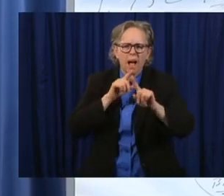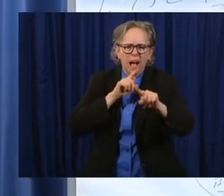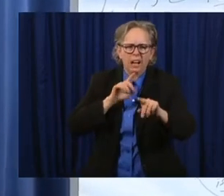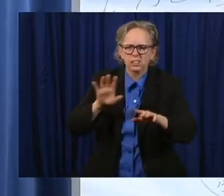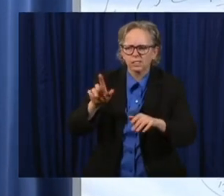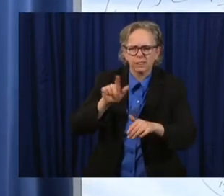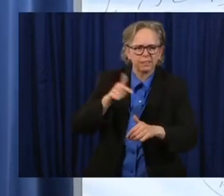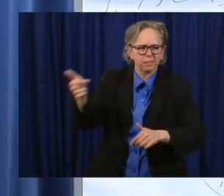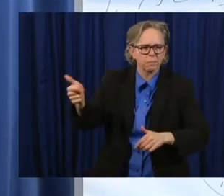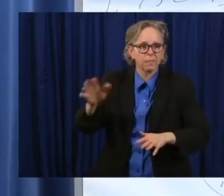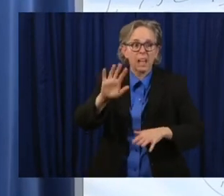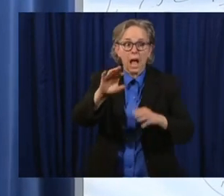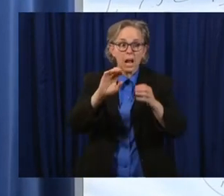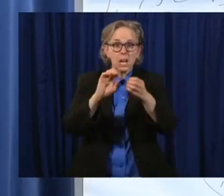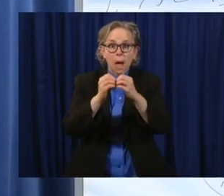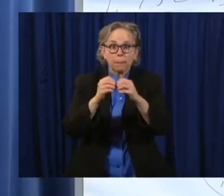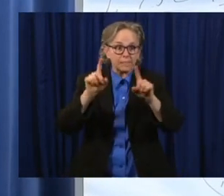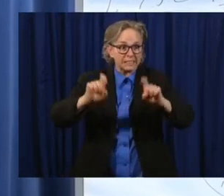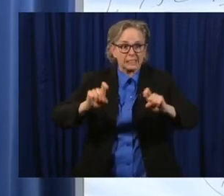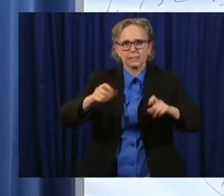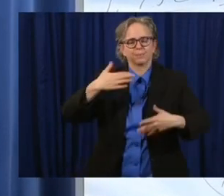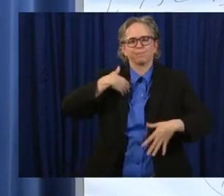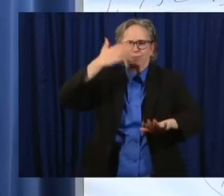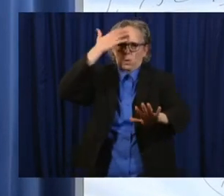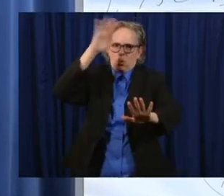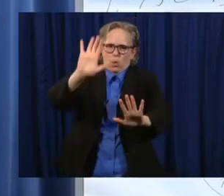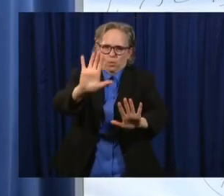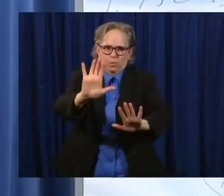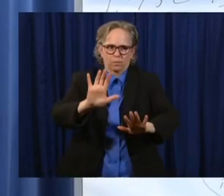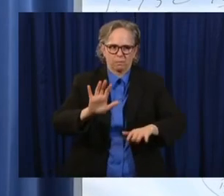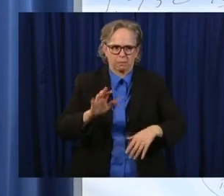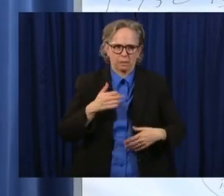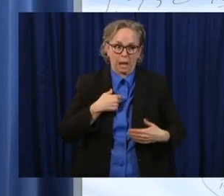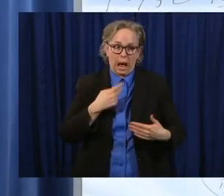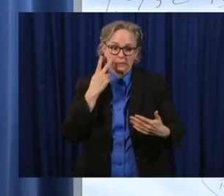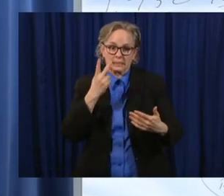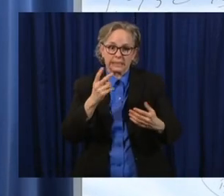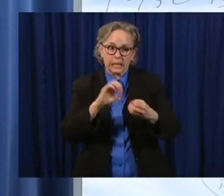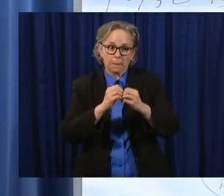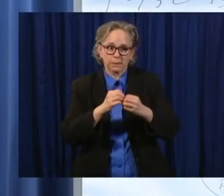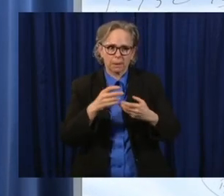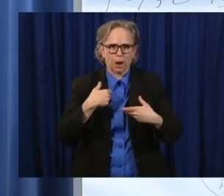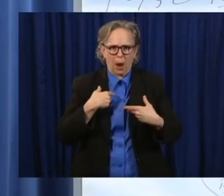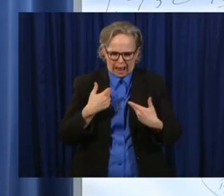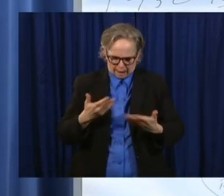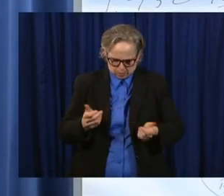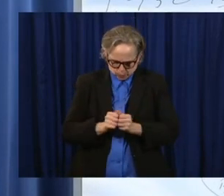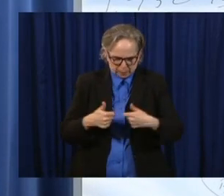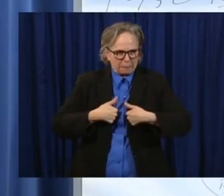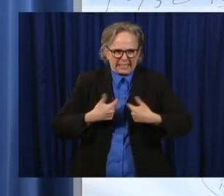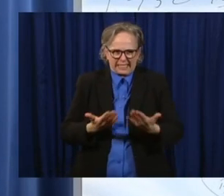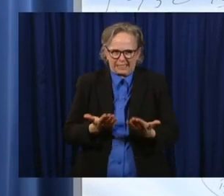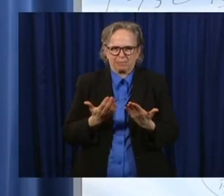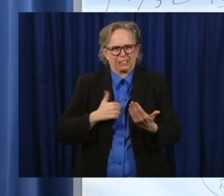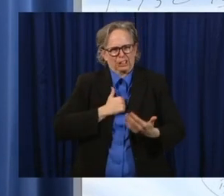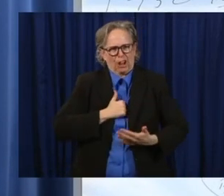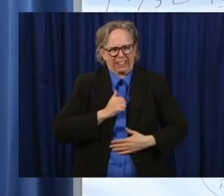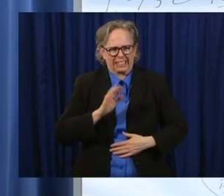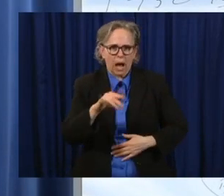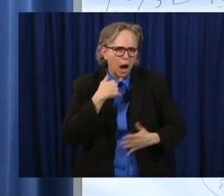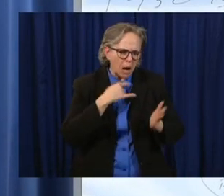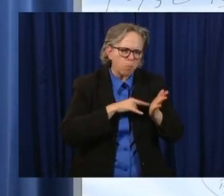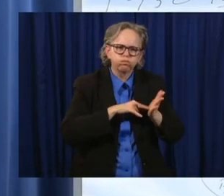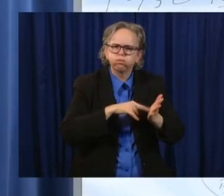numbers on tests. I see them every day, but I don't have it in front of me, so I apologize for that. We can certainly get you that. As far